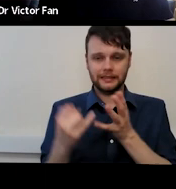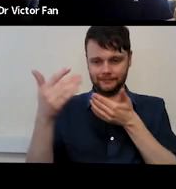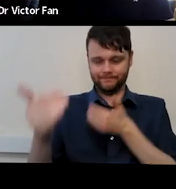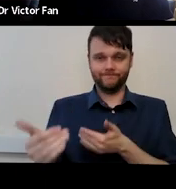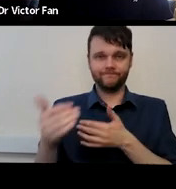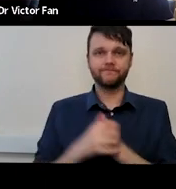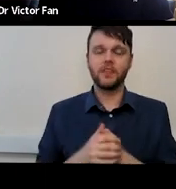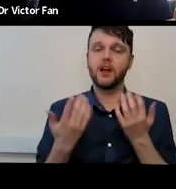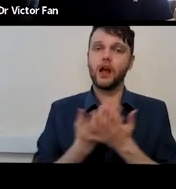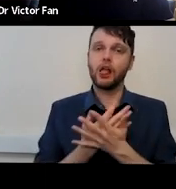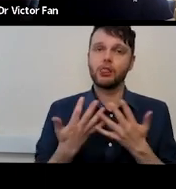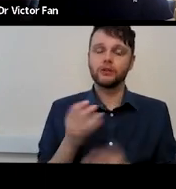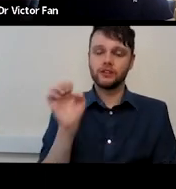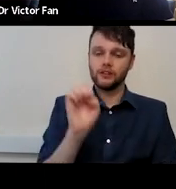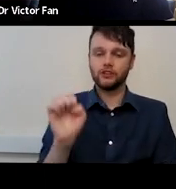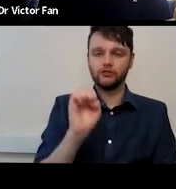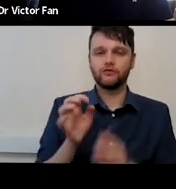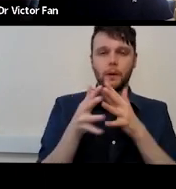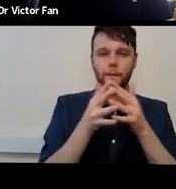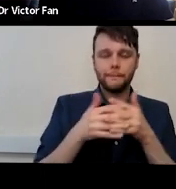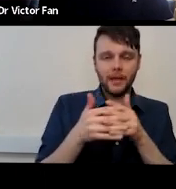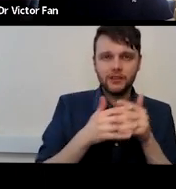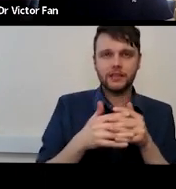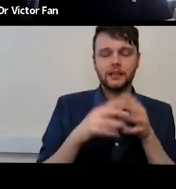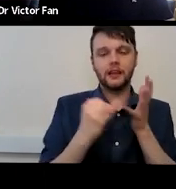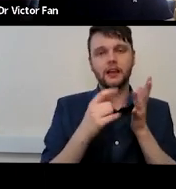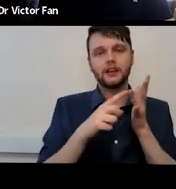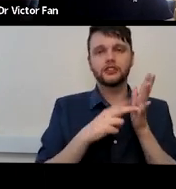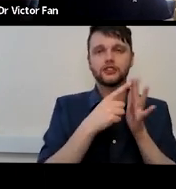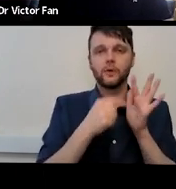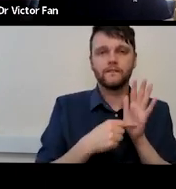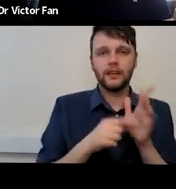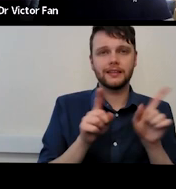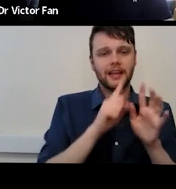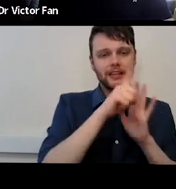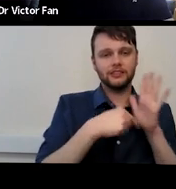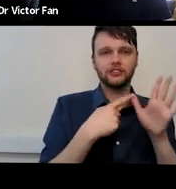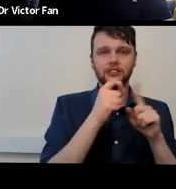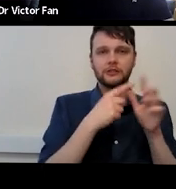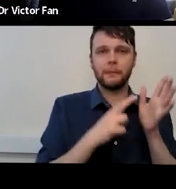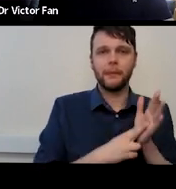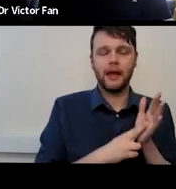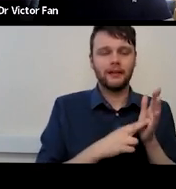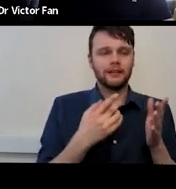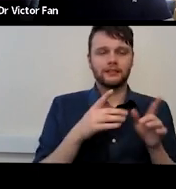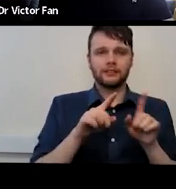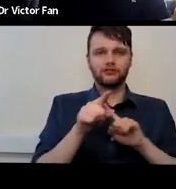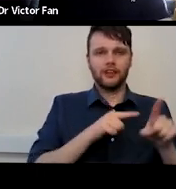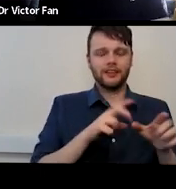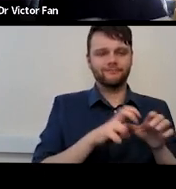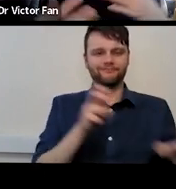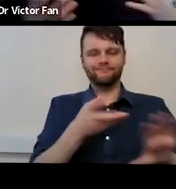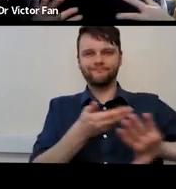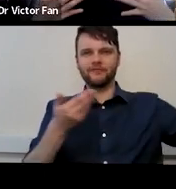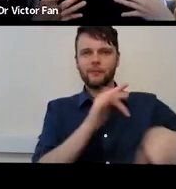a lot of Euro-American, Soviet, and Japanese filmmakers tried to break away from the theater in order